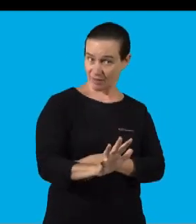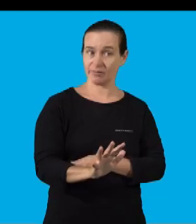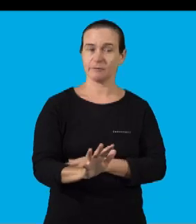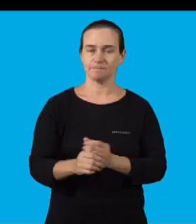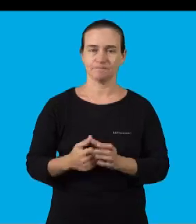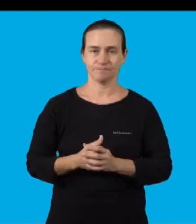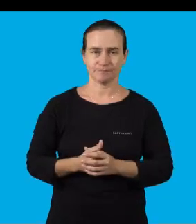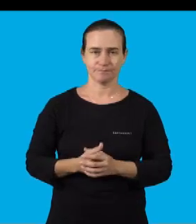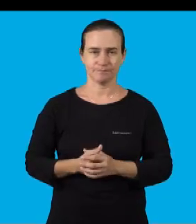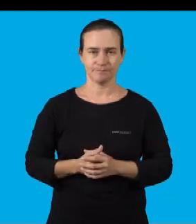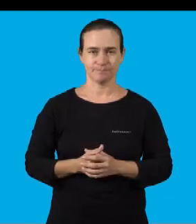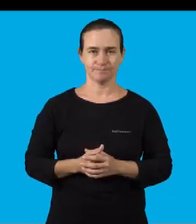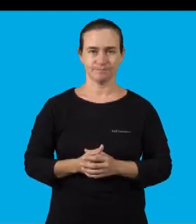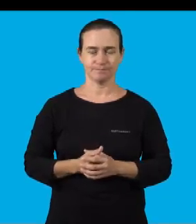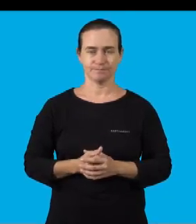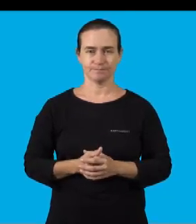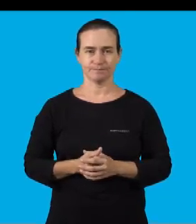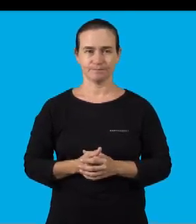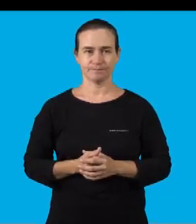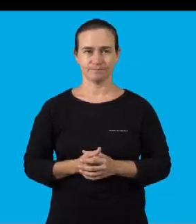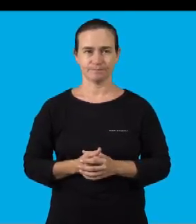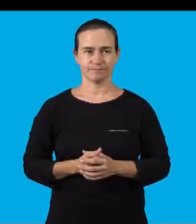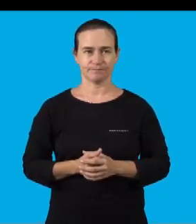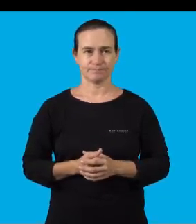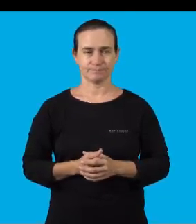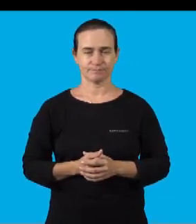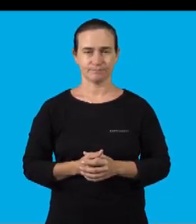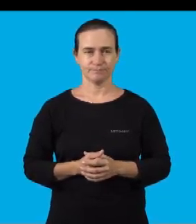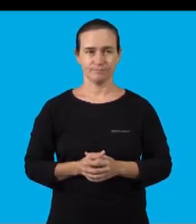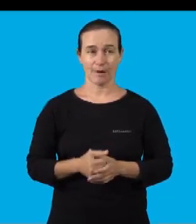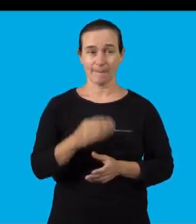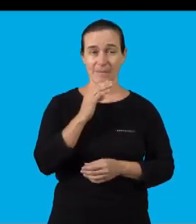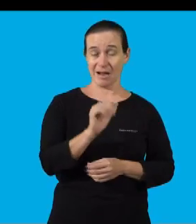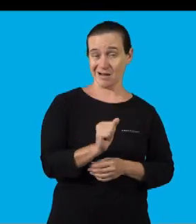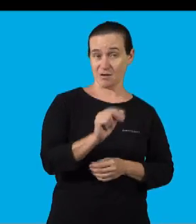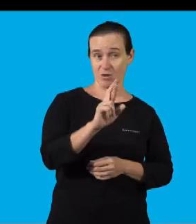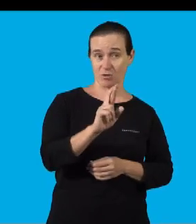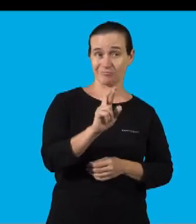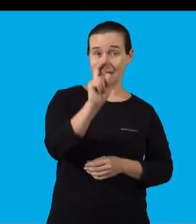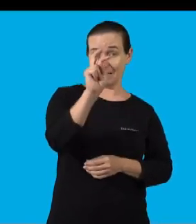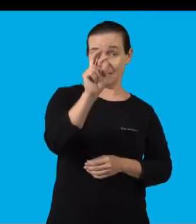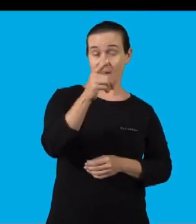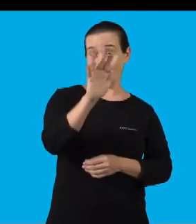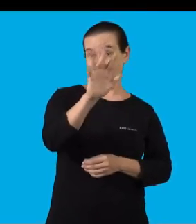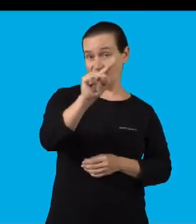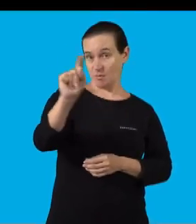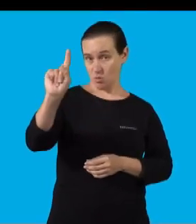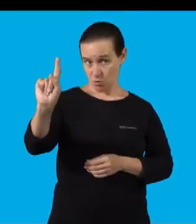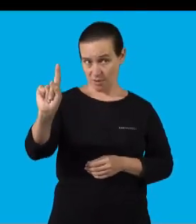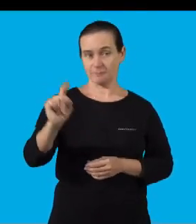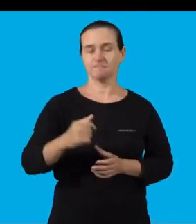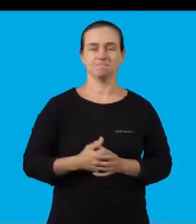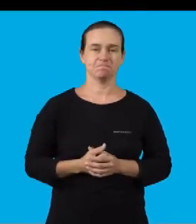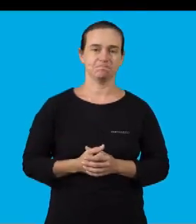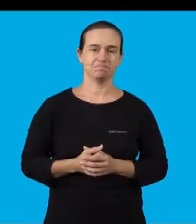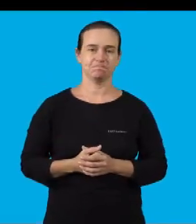know, and that is the value of n. So we know that a multiplied by r, and that will be 5